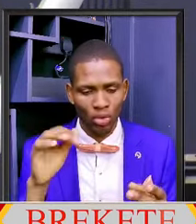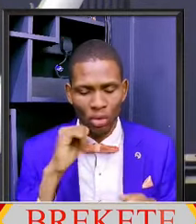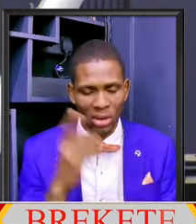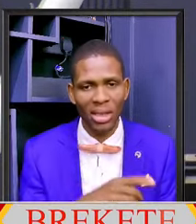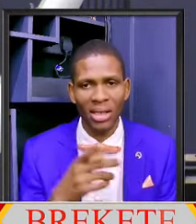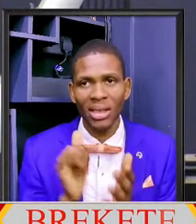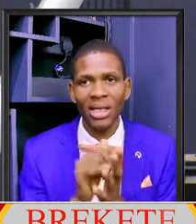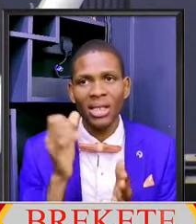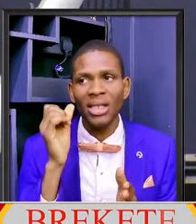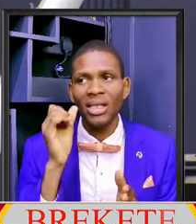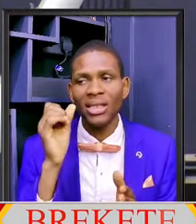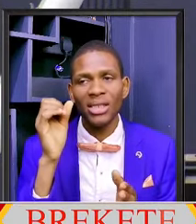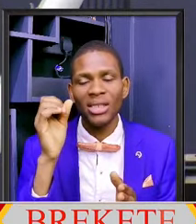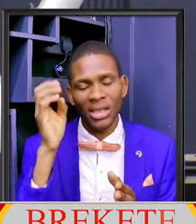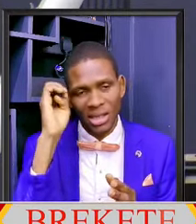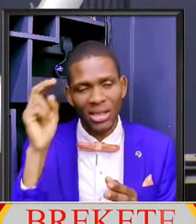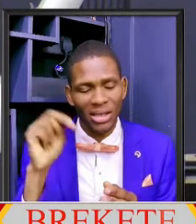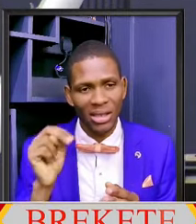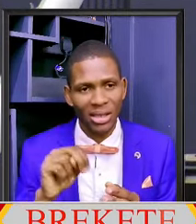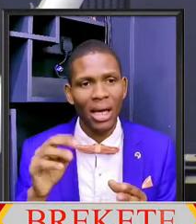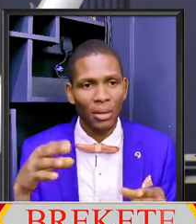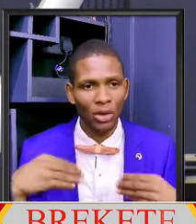school. They go tell